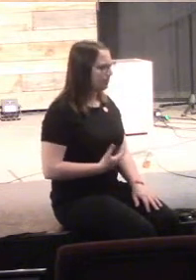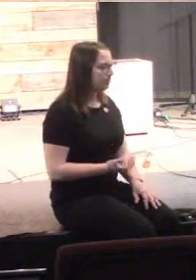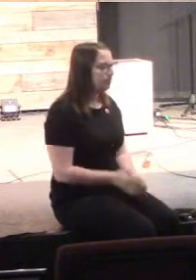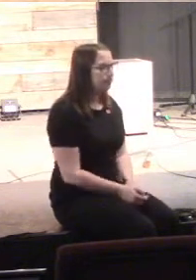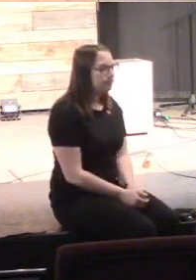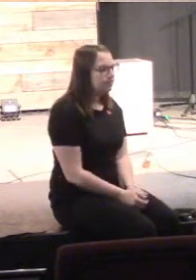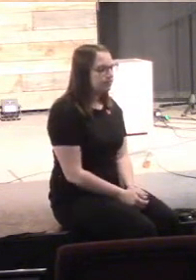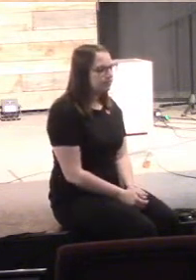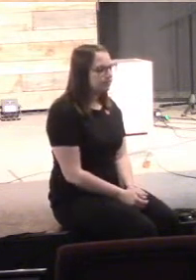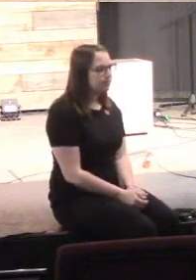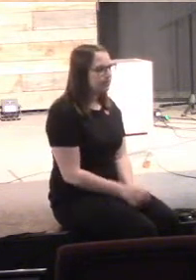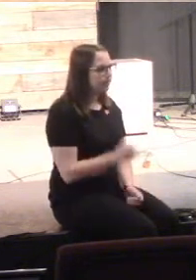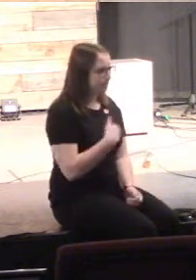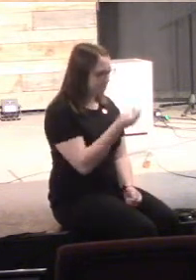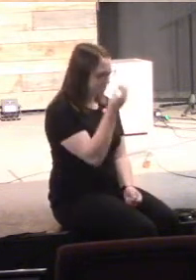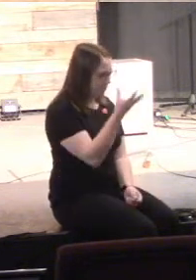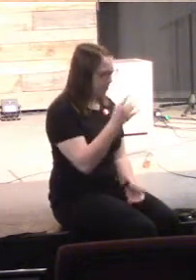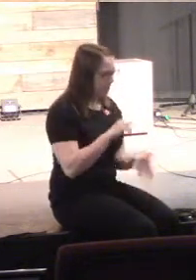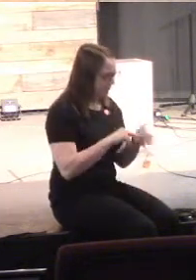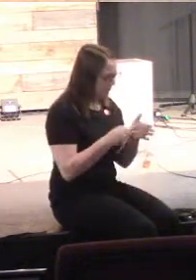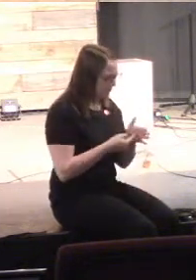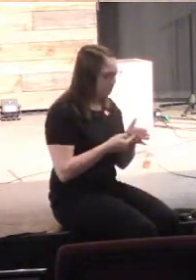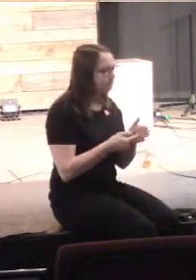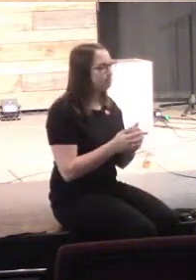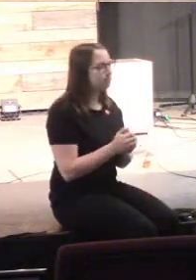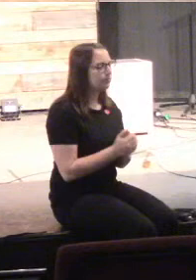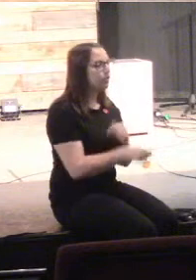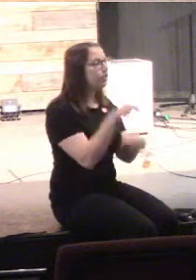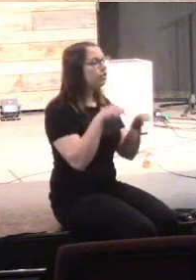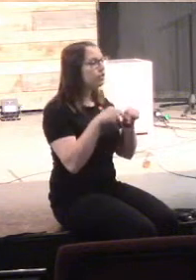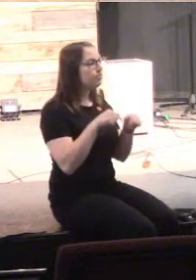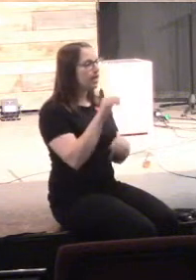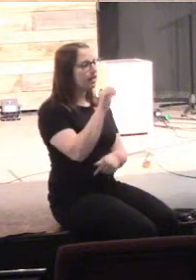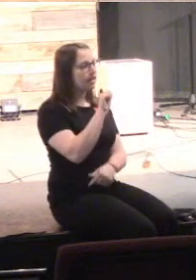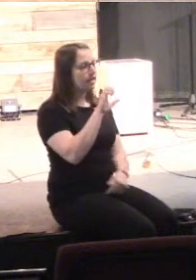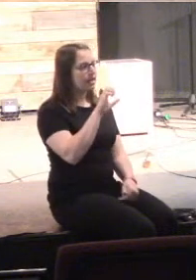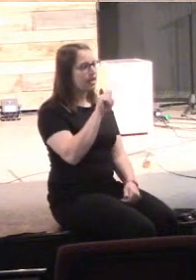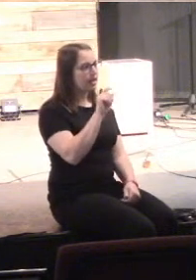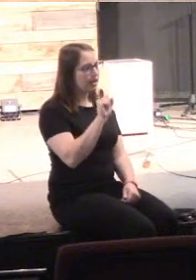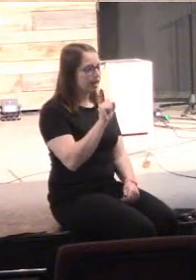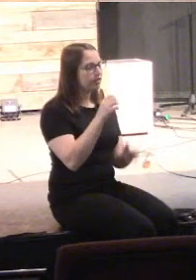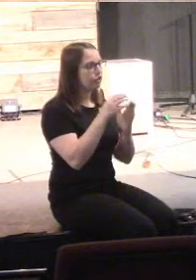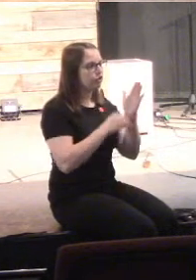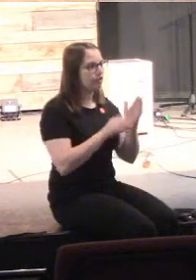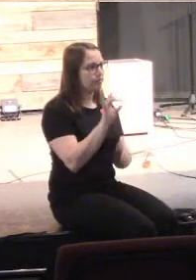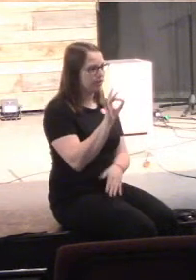And let me tell you what I mean here. Let's go back to Acts chapter 8.